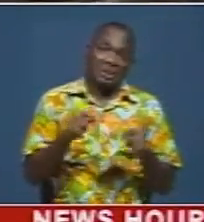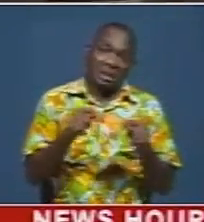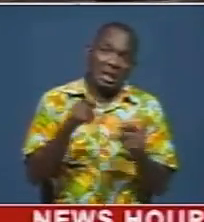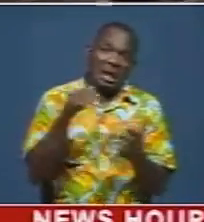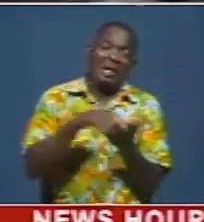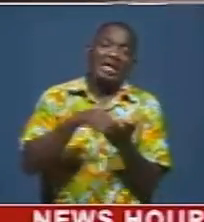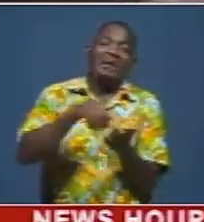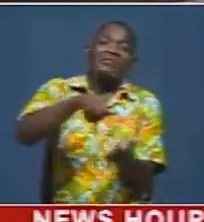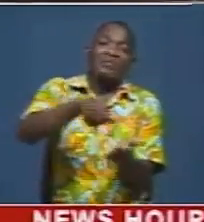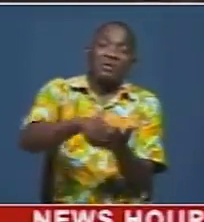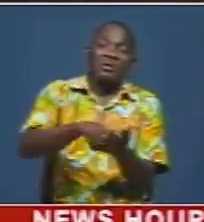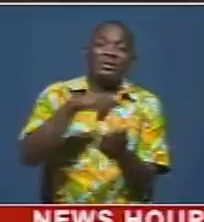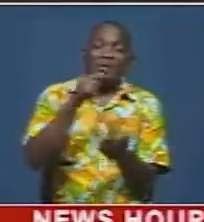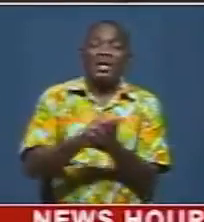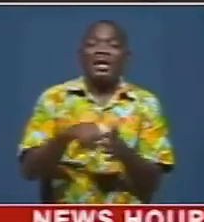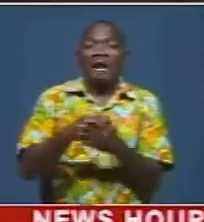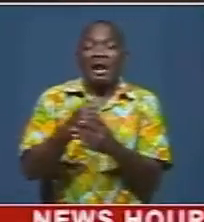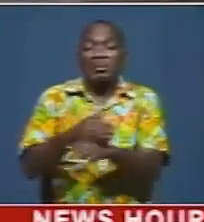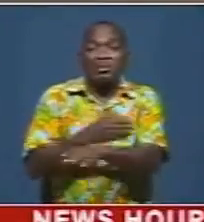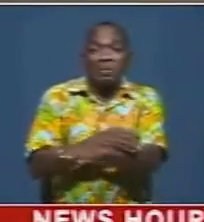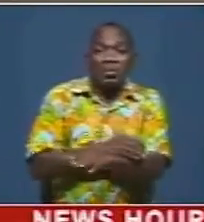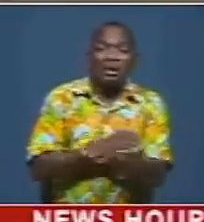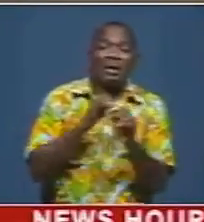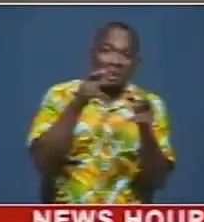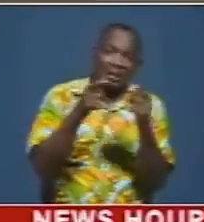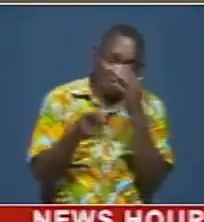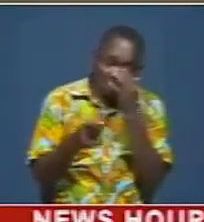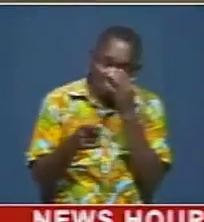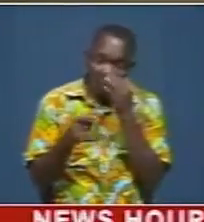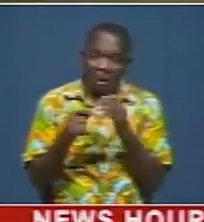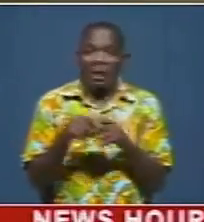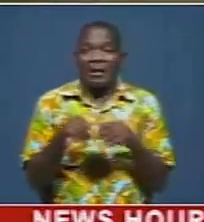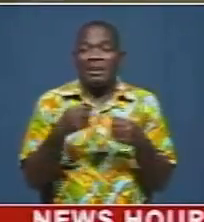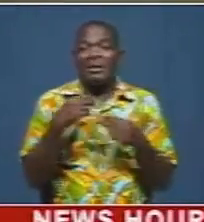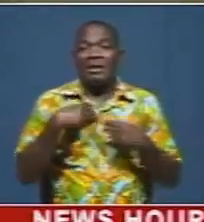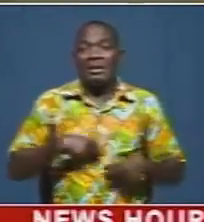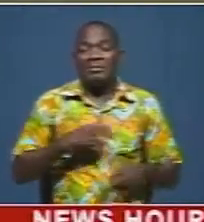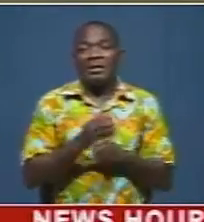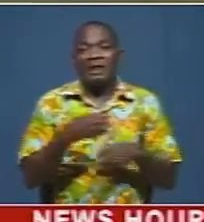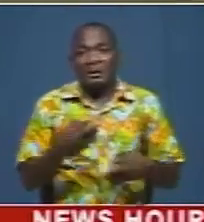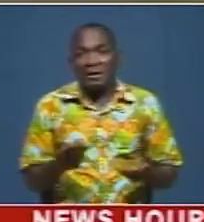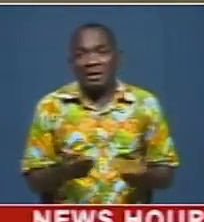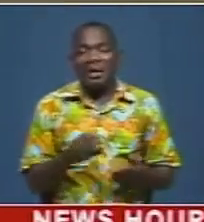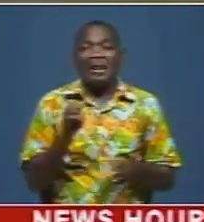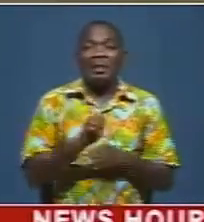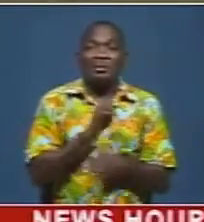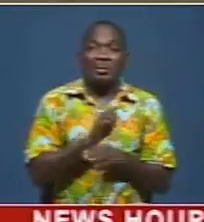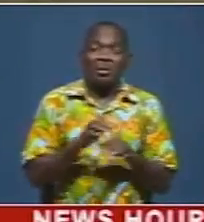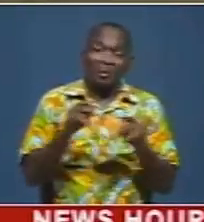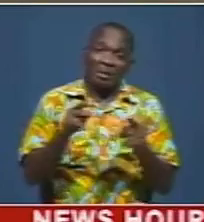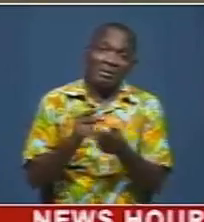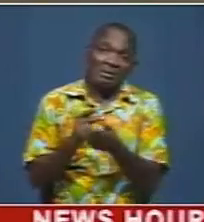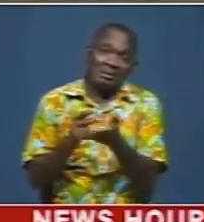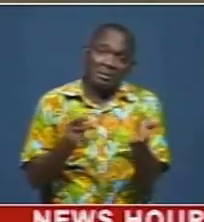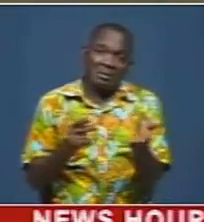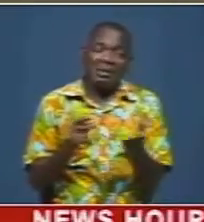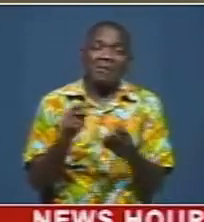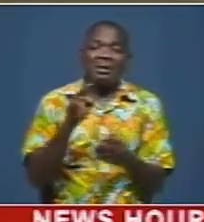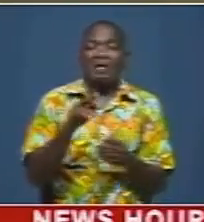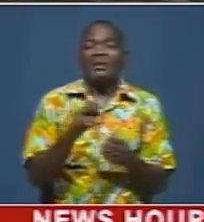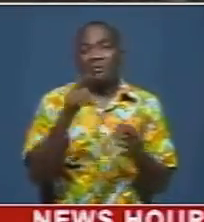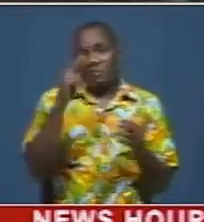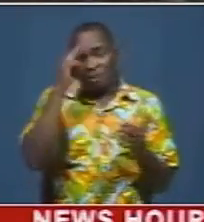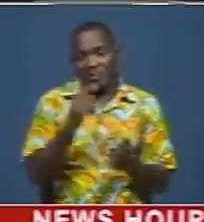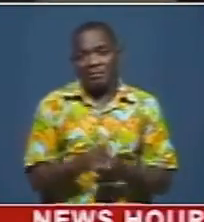more. They mentioned improvements in access to education, provision of healthcare facilities and employment opportunities as their